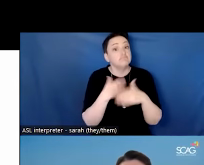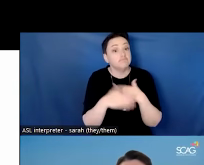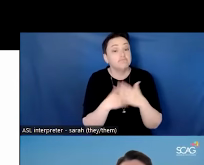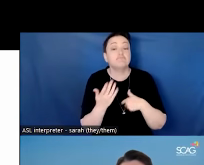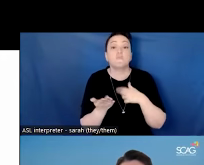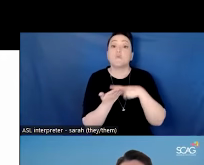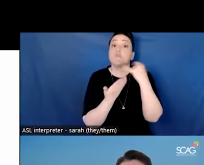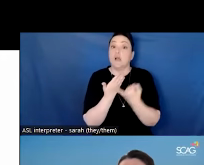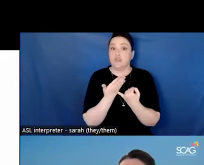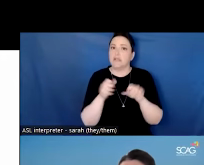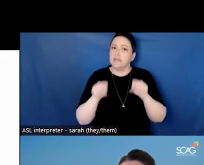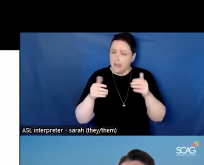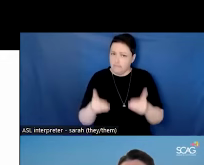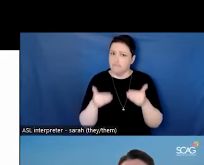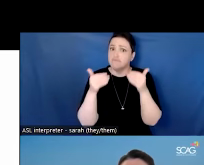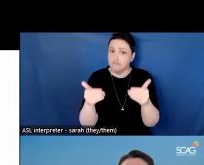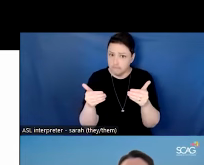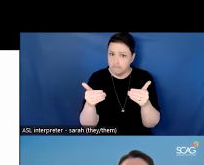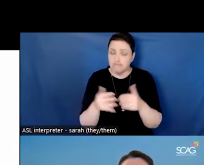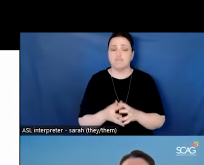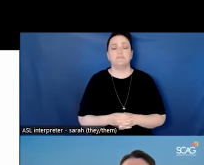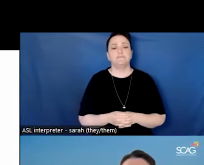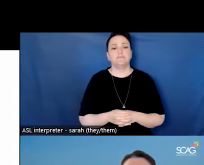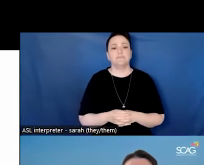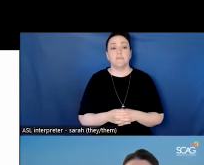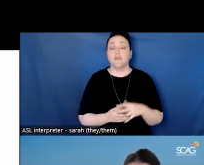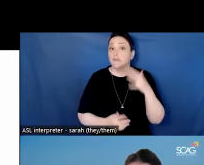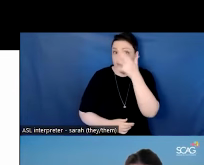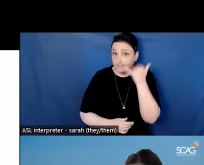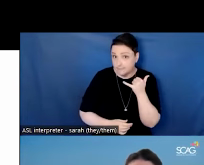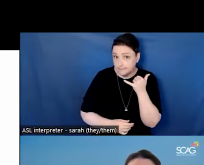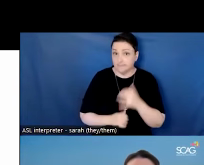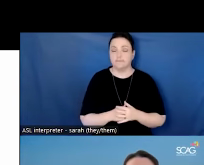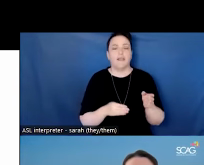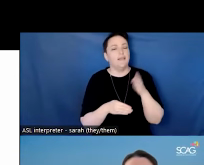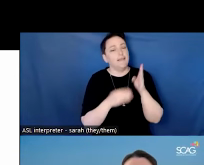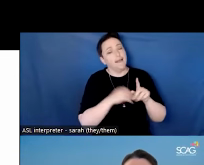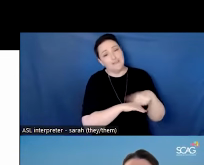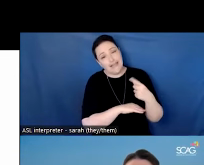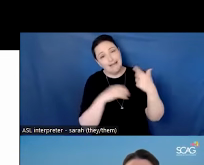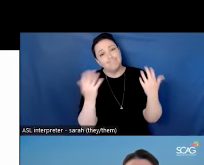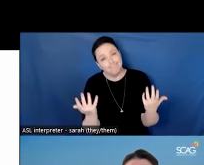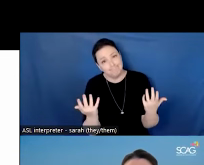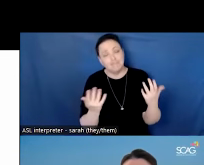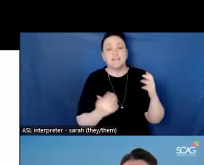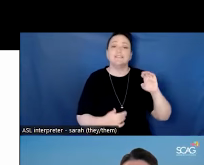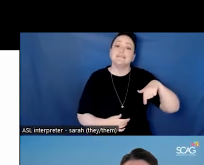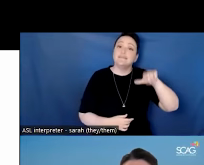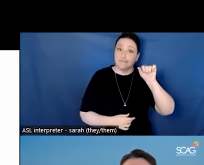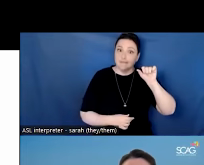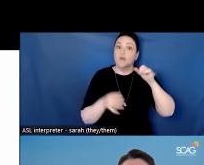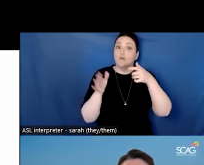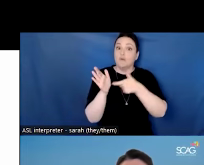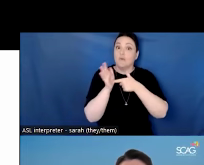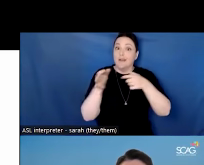its significant adverse unavoidable impacts because at the end of the day, CEQA requires the decision maker